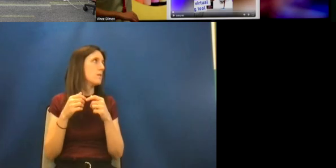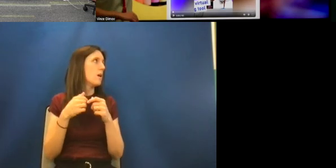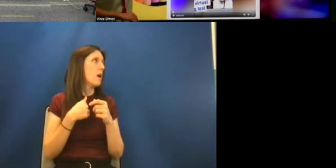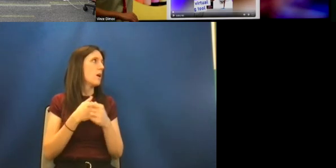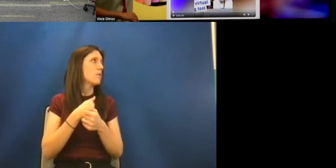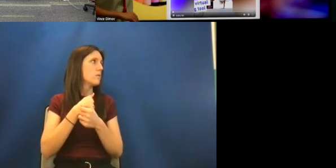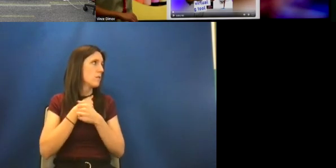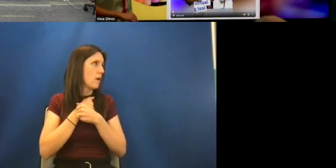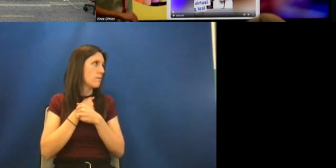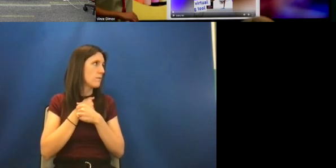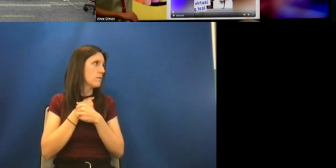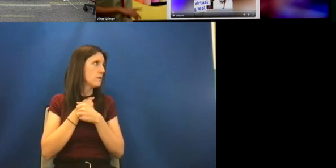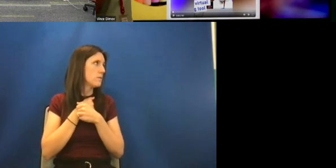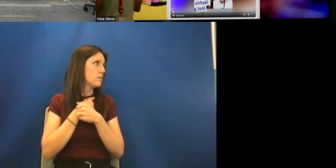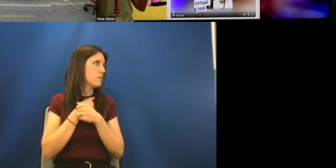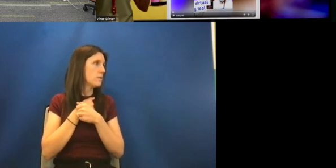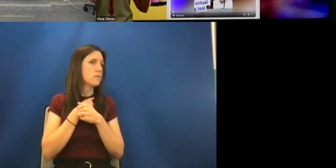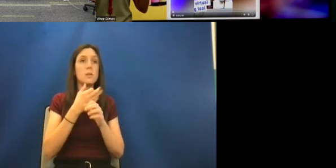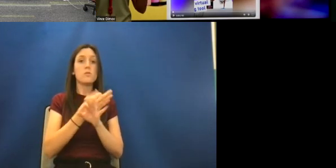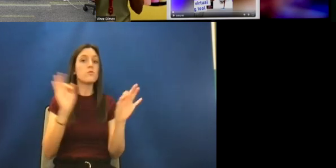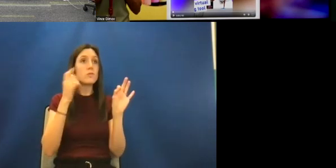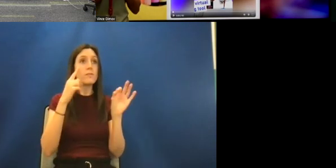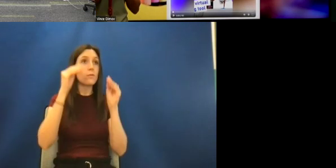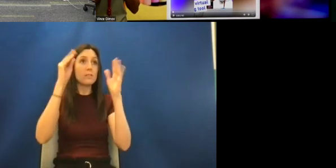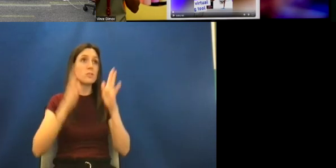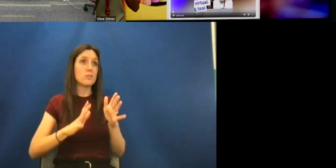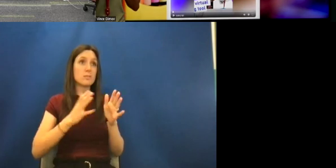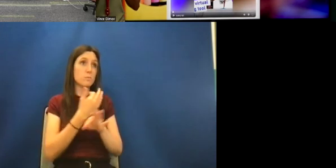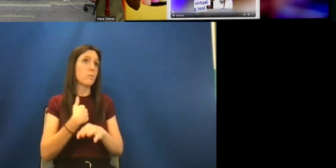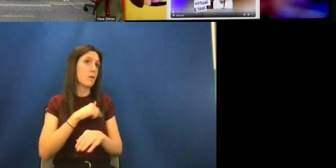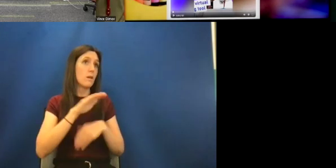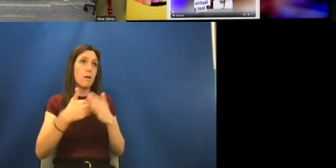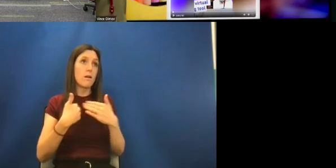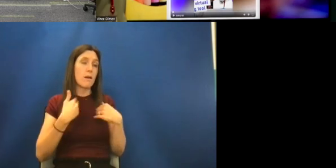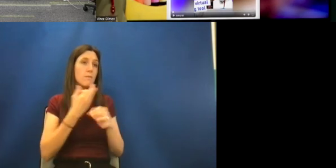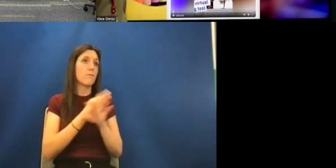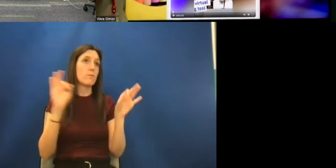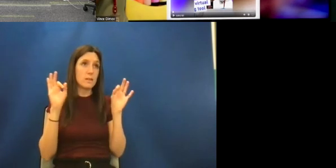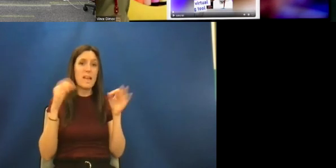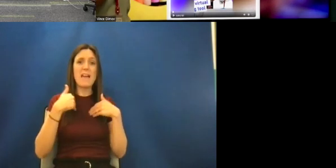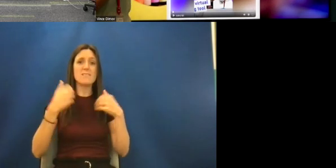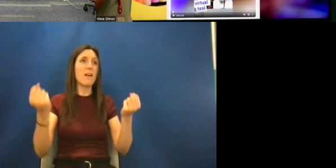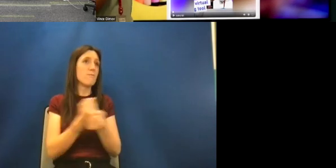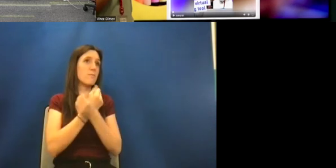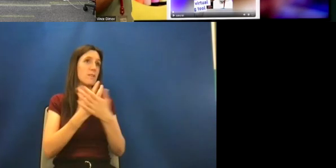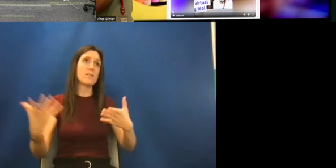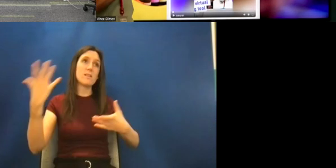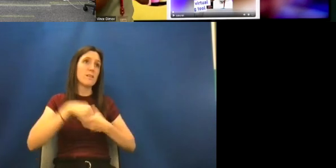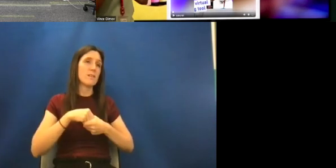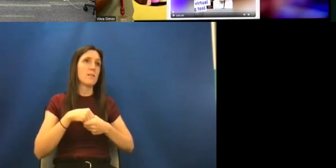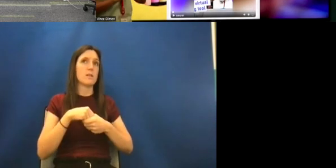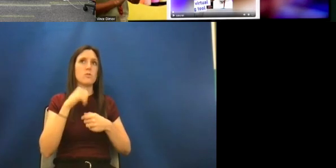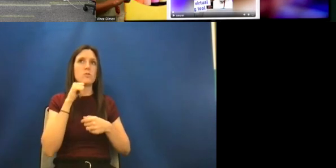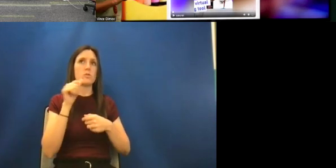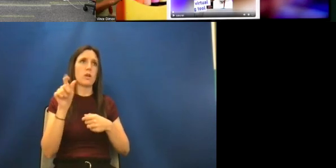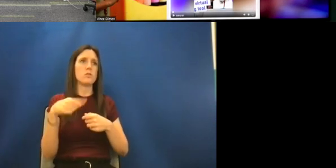about Canva is it's free for teachers. We all get a free account with everything on there. There's nothing that says this is for pros. Like, it's all